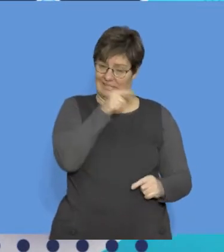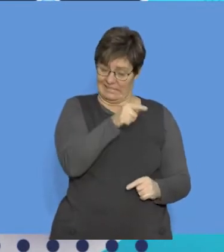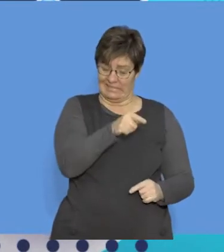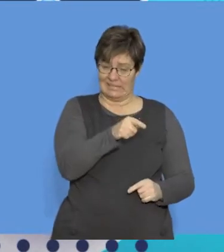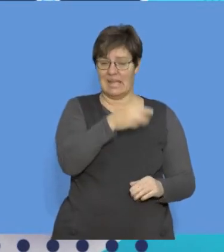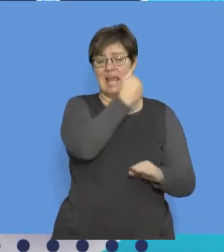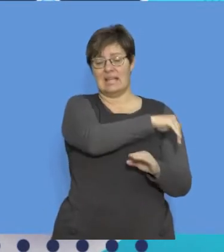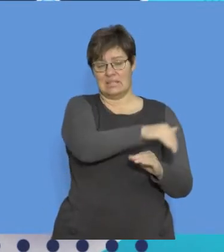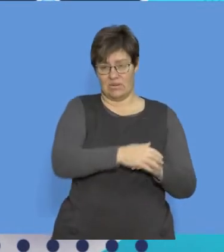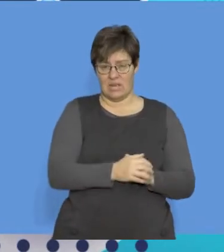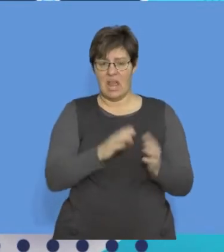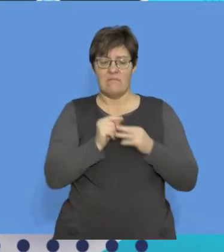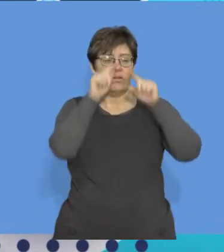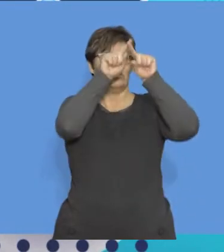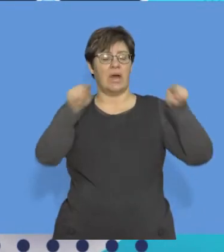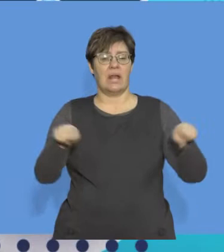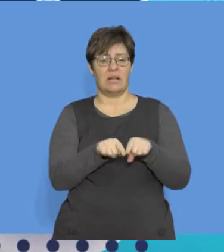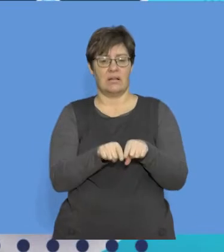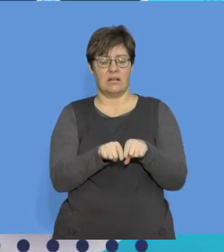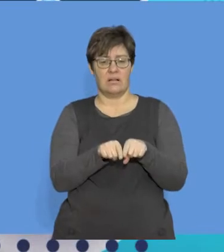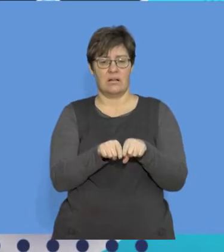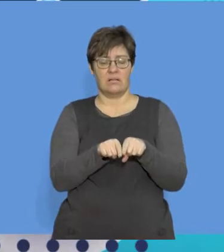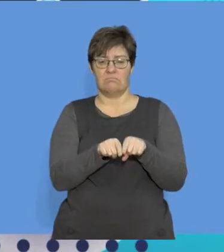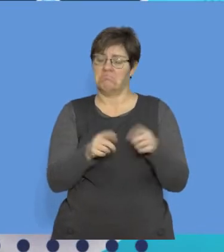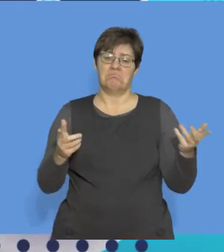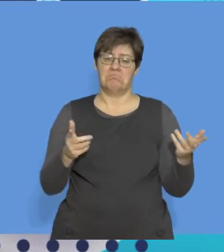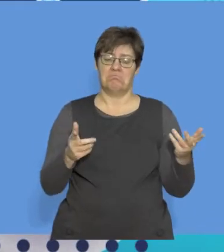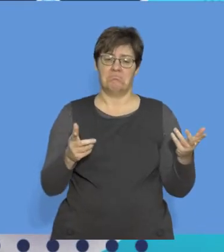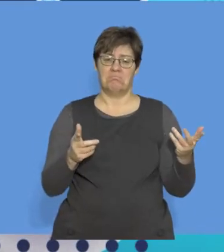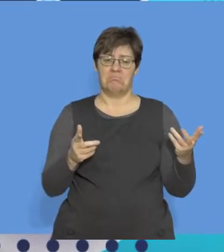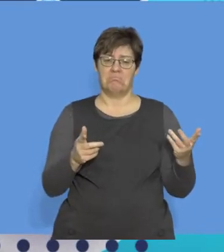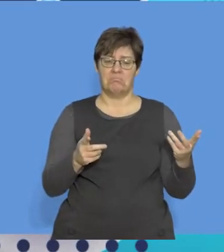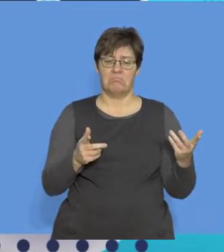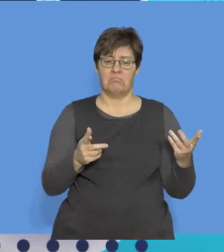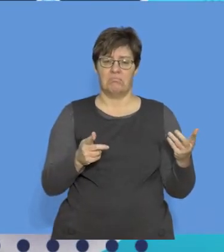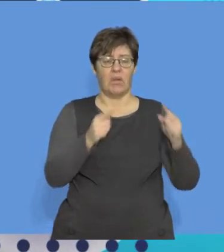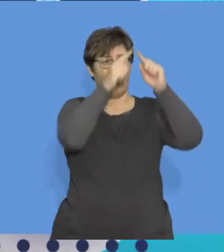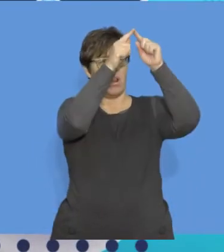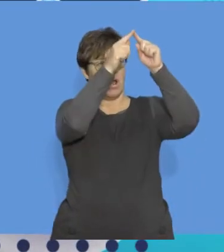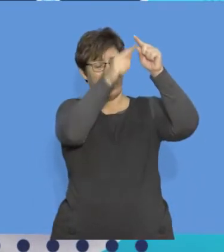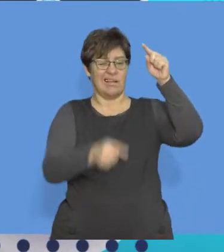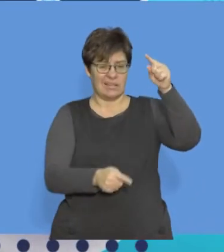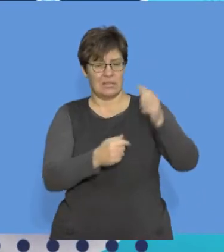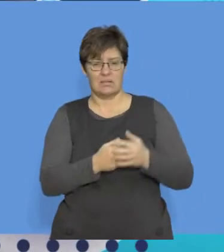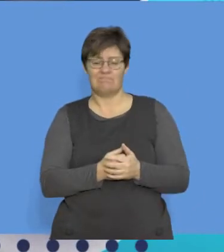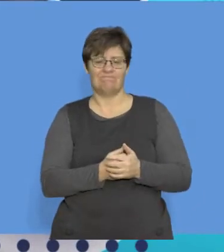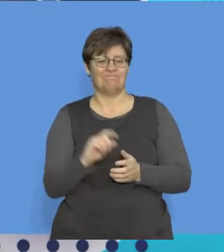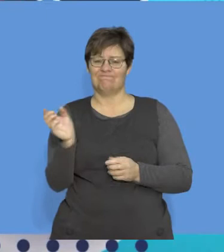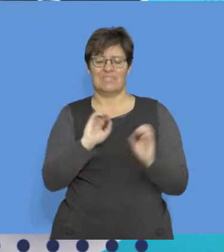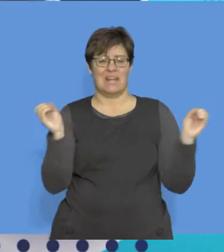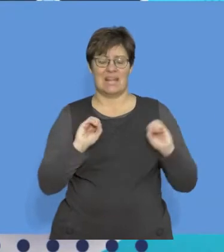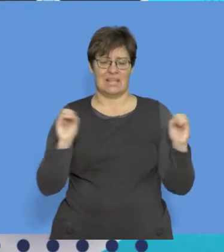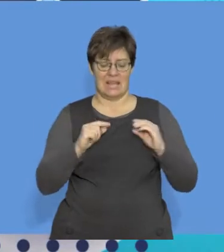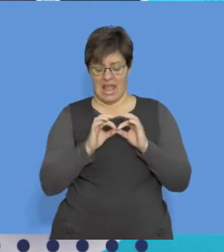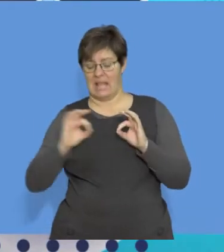if you just have a triangle and then they join maybe one line from one of the vertices of your triangle, that has nothing to do